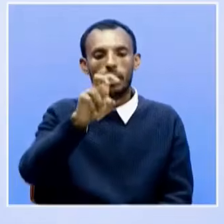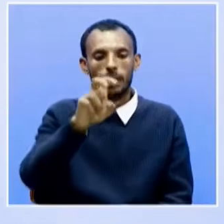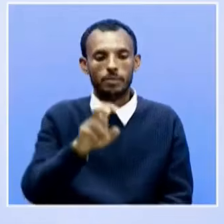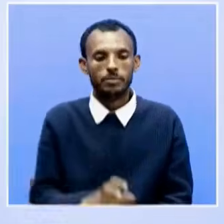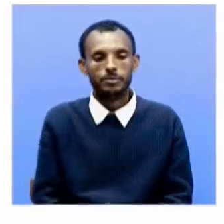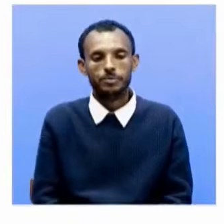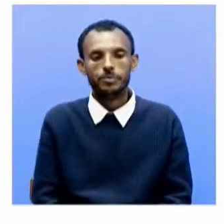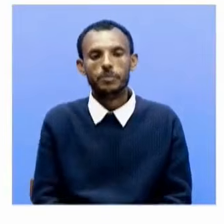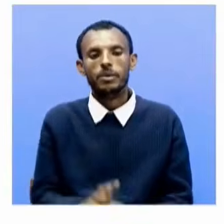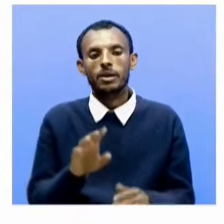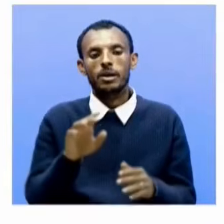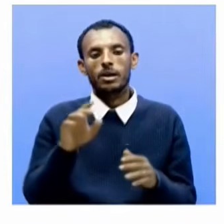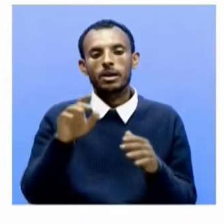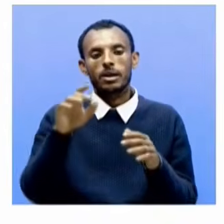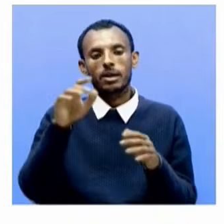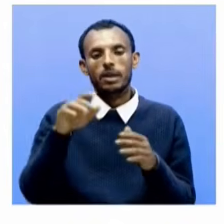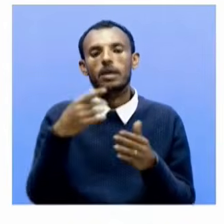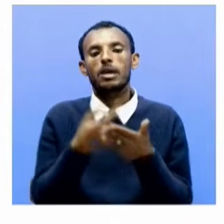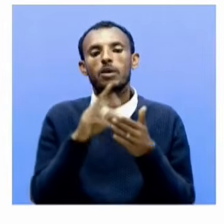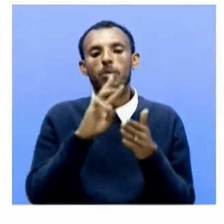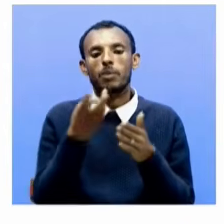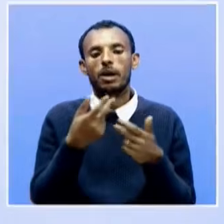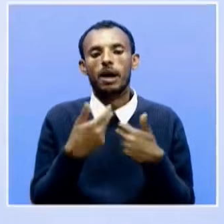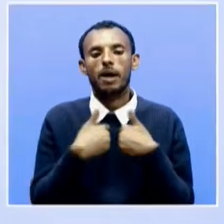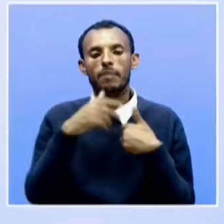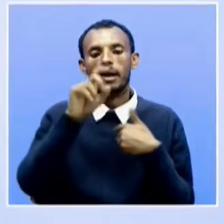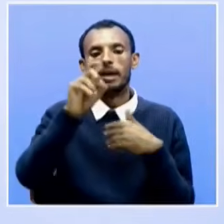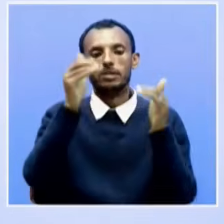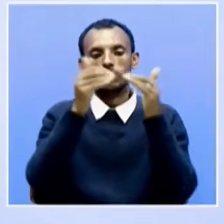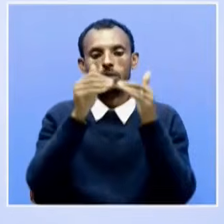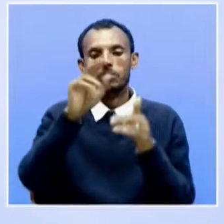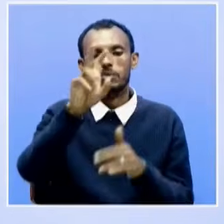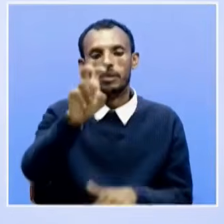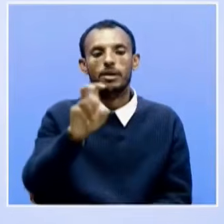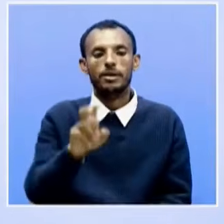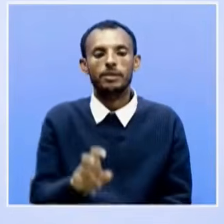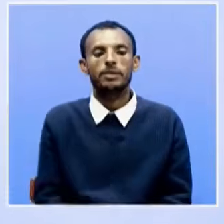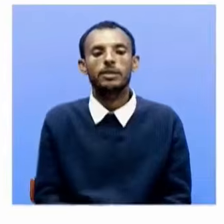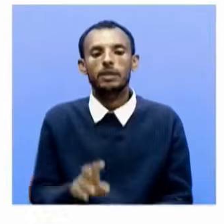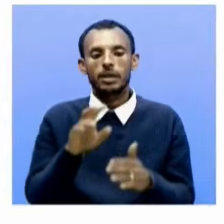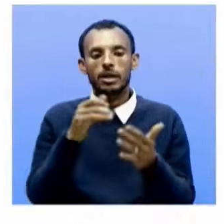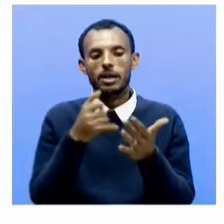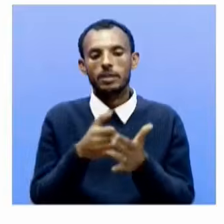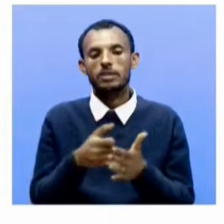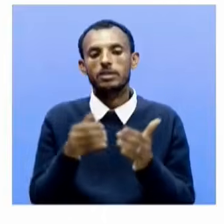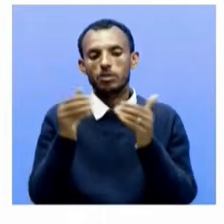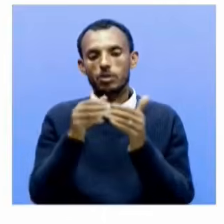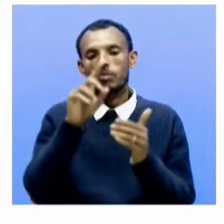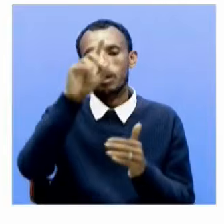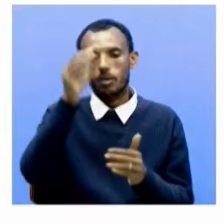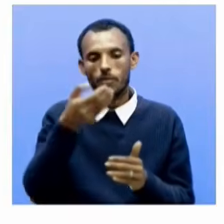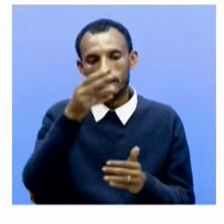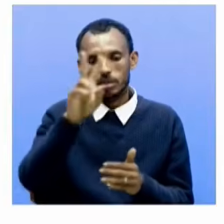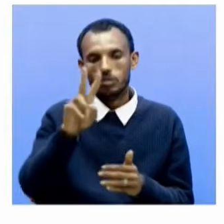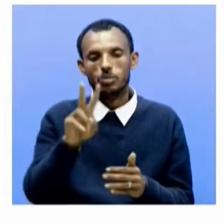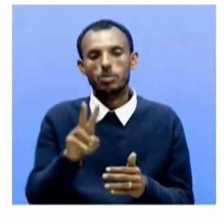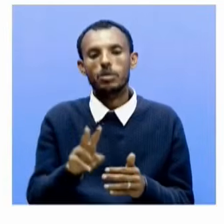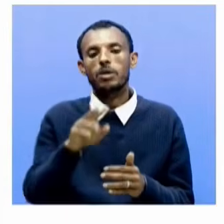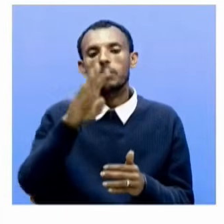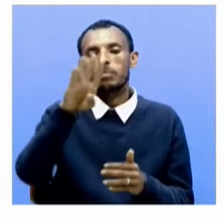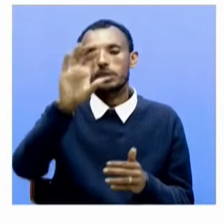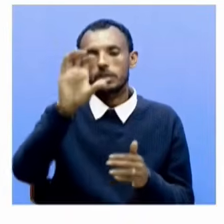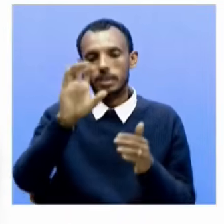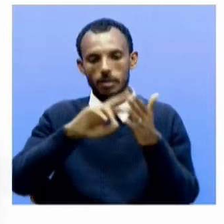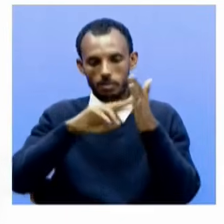obtained. Here we said that 20 degree, right? So here it becomes half of BC